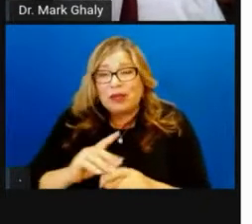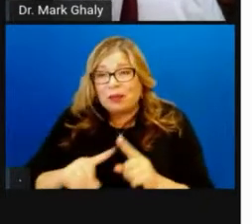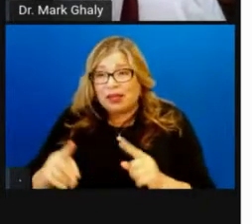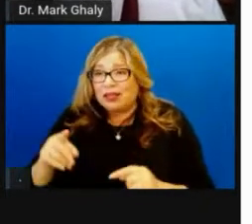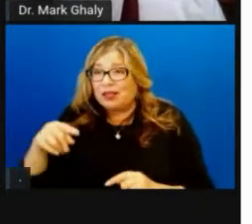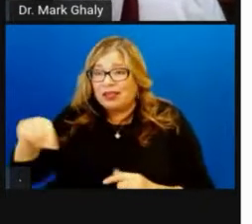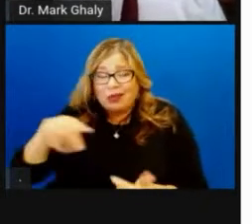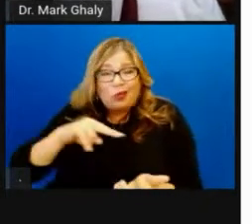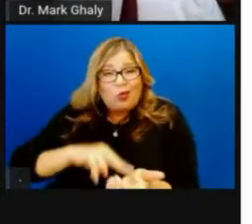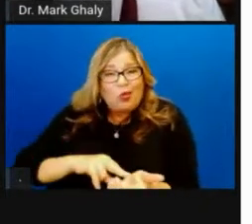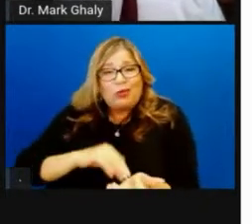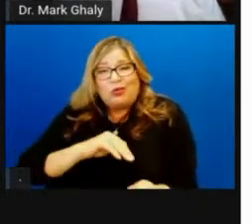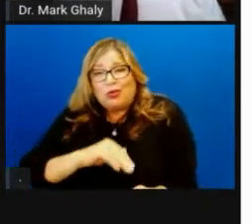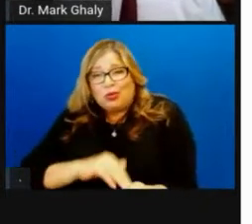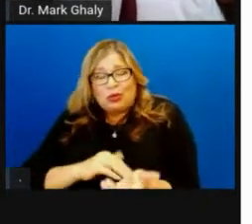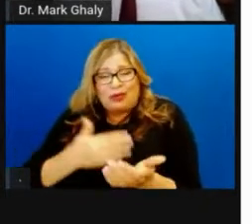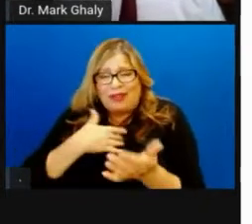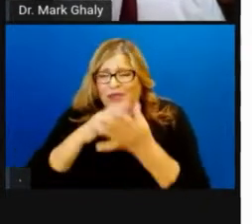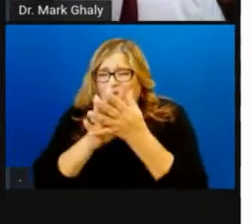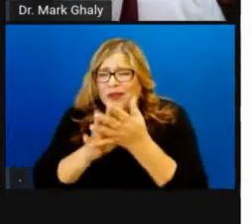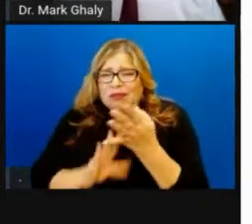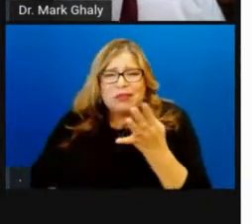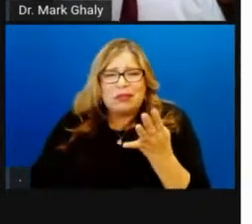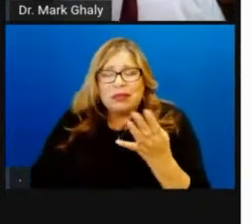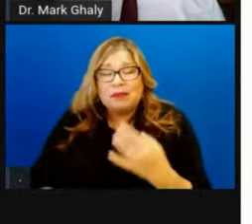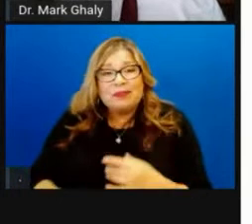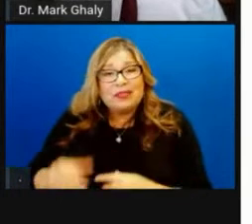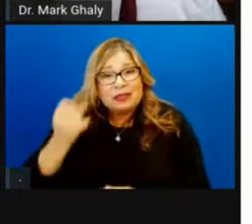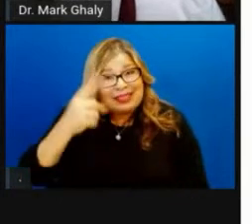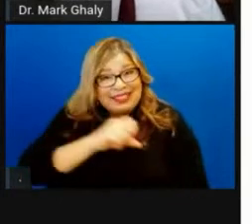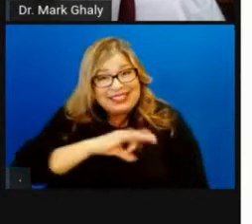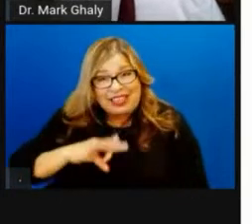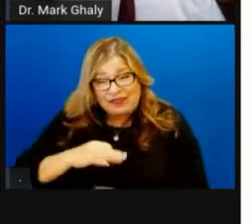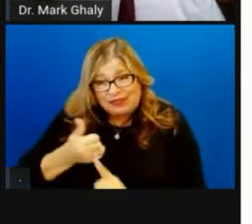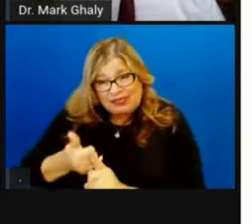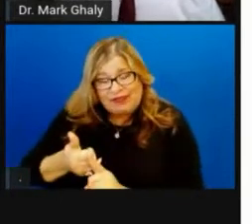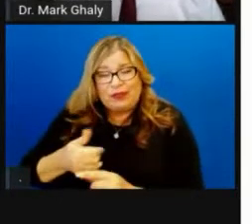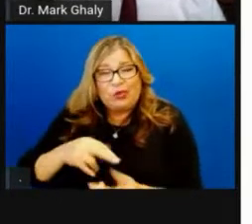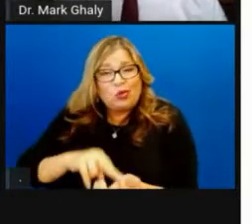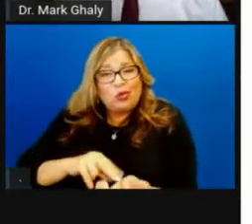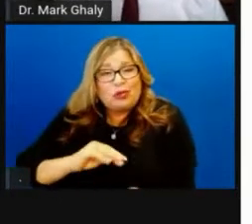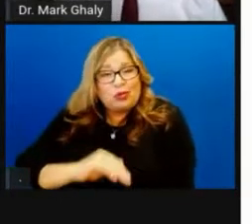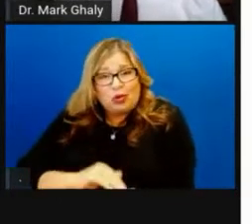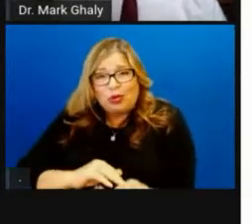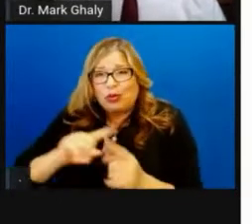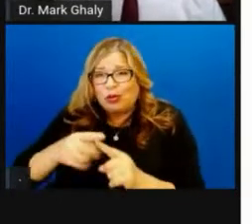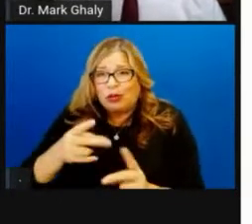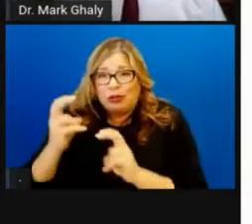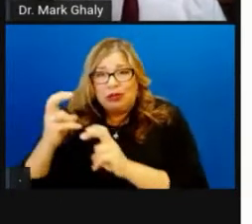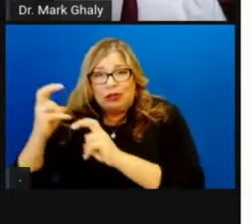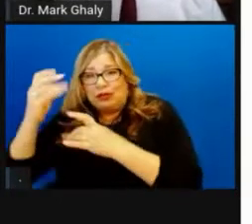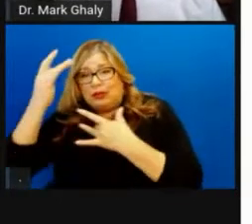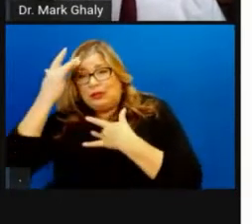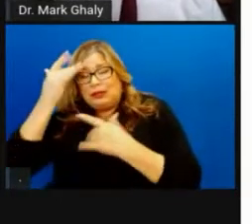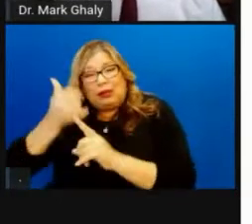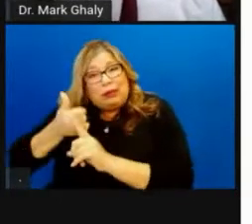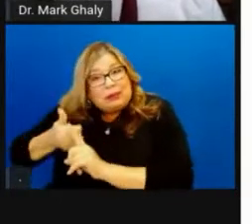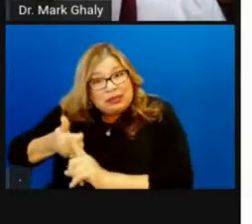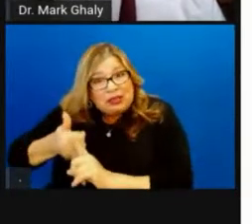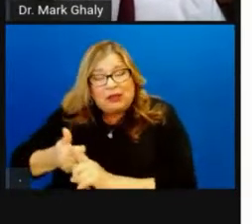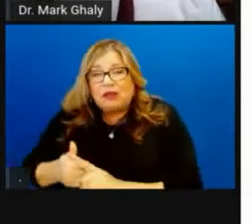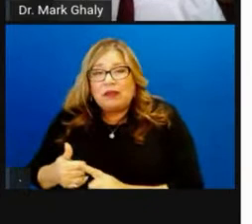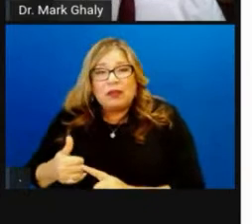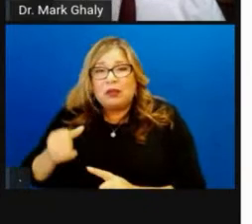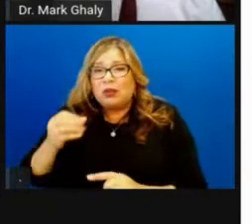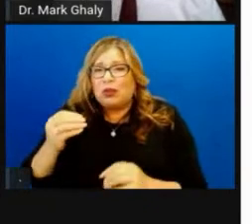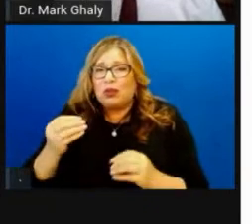so many other factors. Staff were becoming sick and having to be out. And the level of